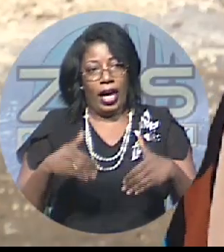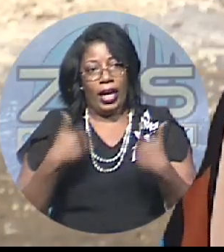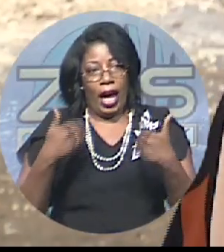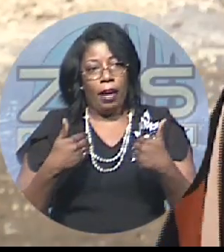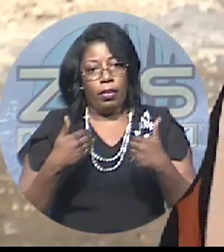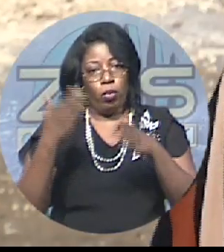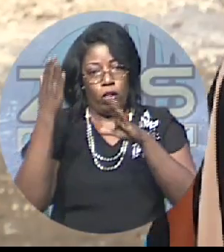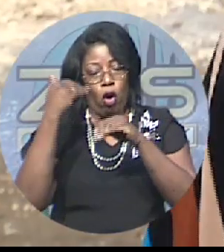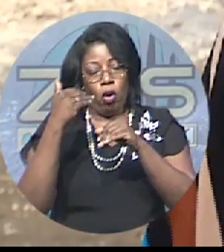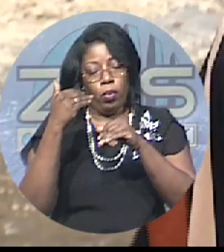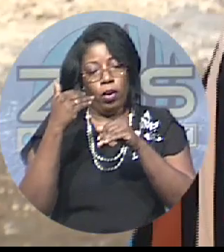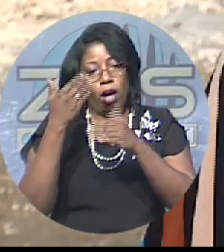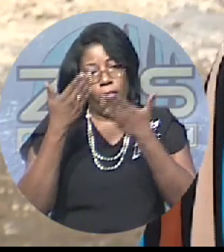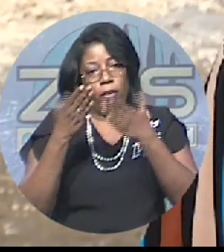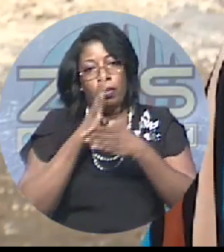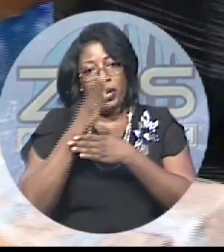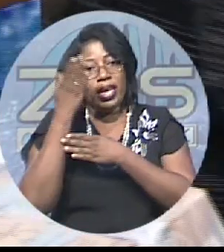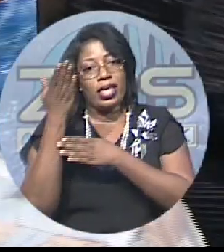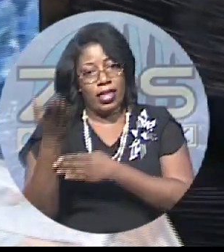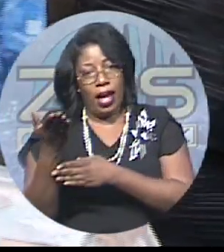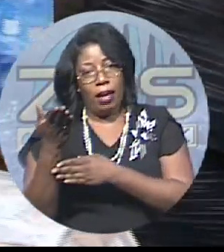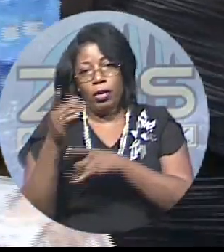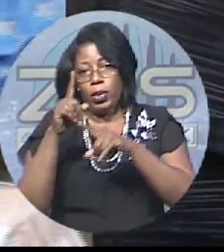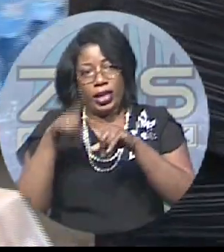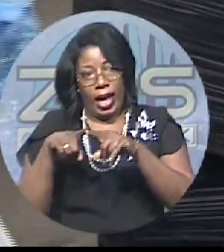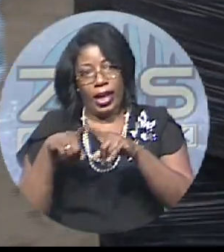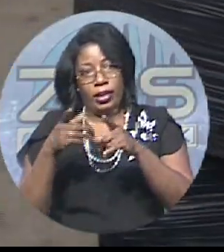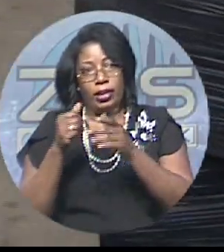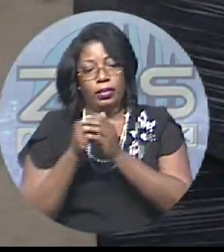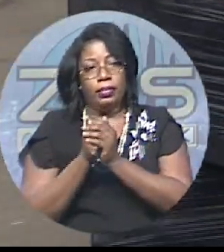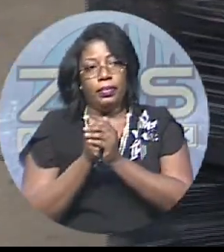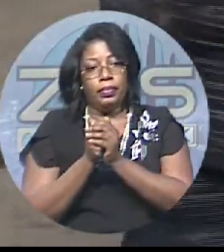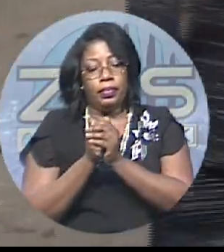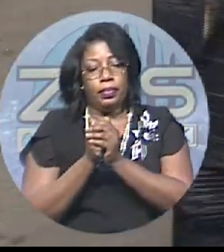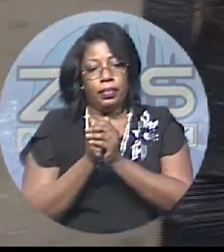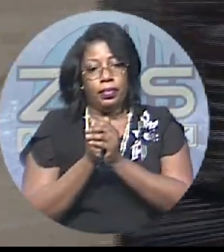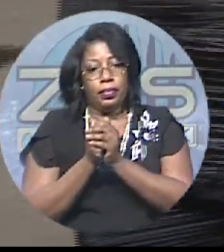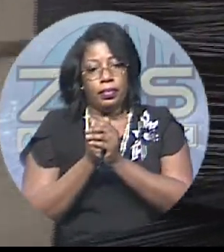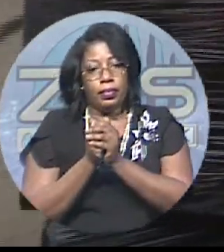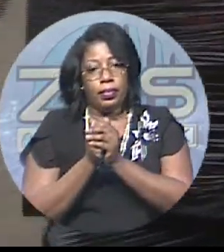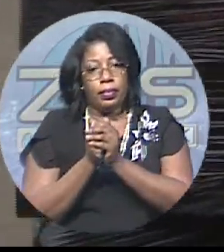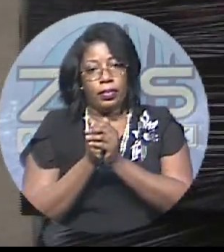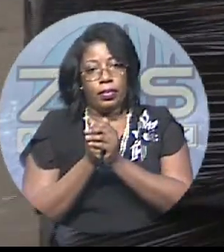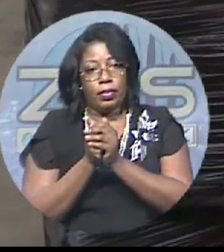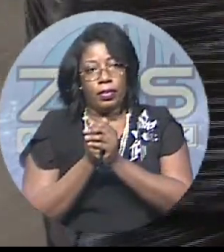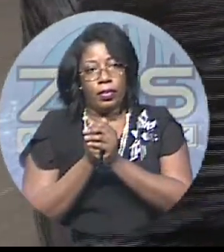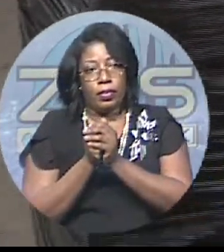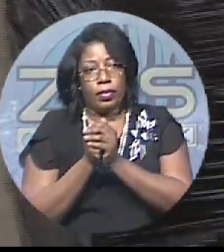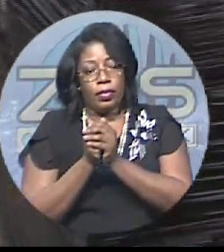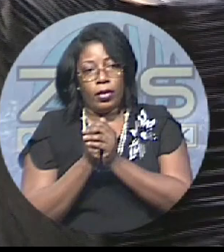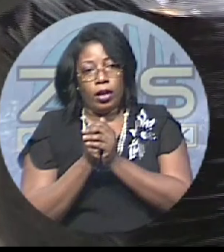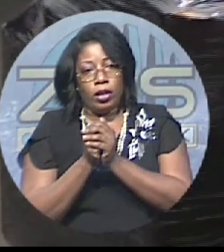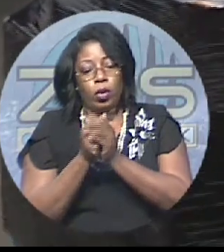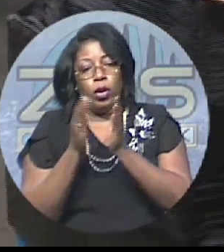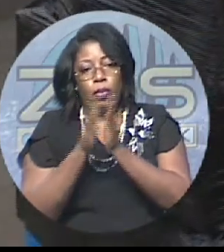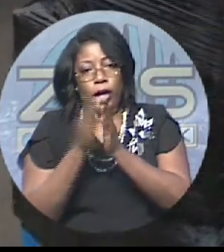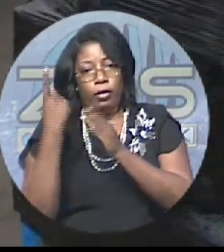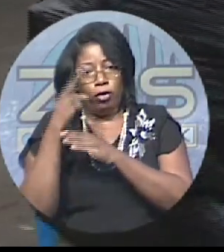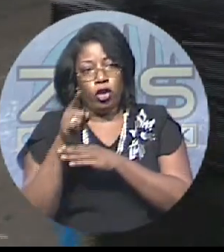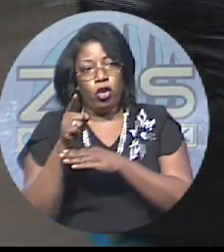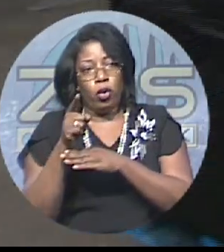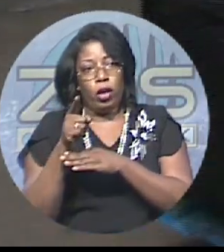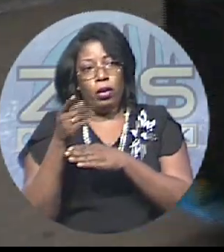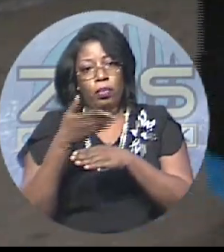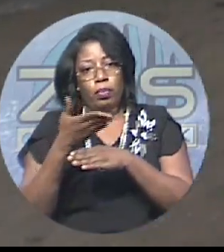physically to do what we can do, but family is all you got. Keith, Kate, Bertel, and Arlington, we are here, we're praying for you, we're putting something on the boat